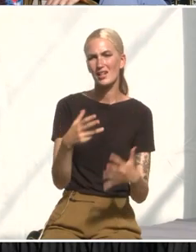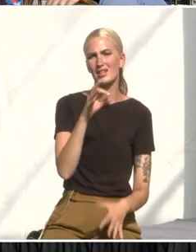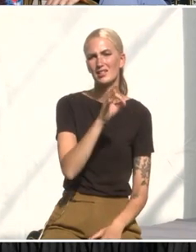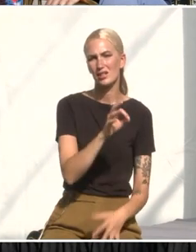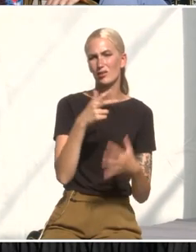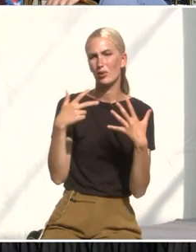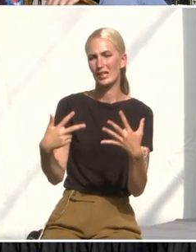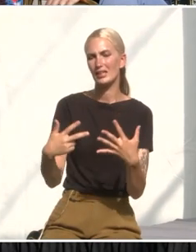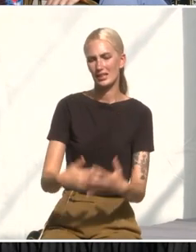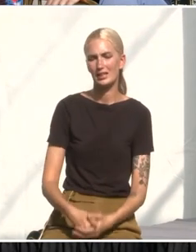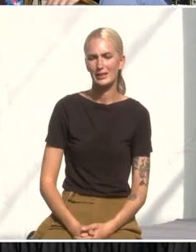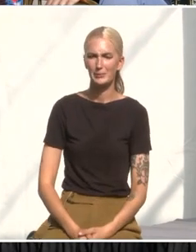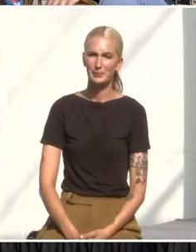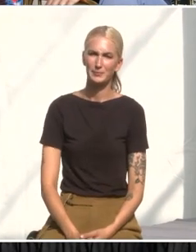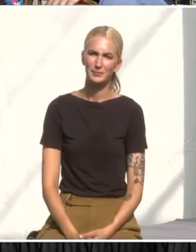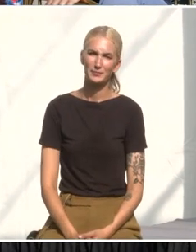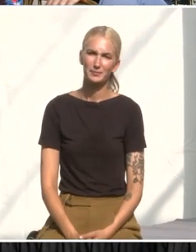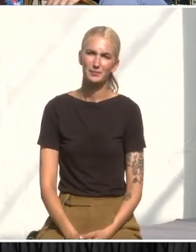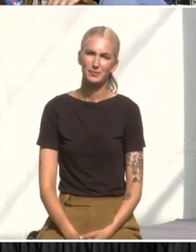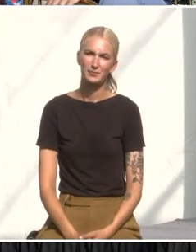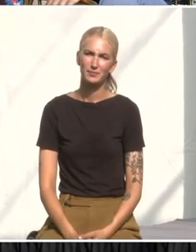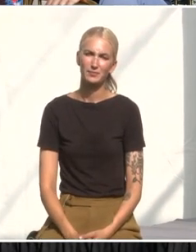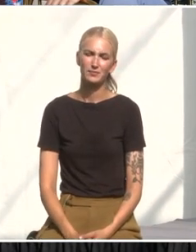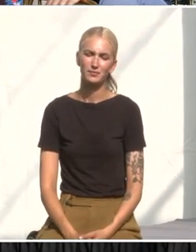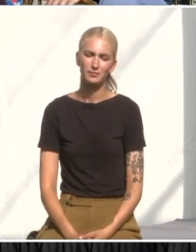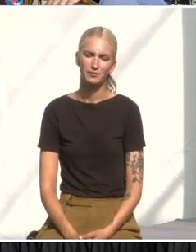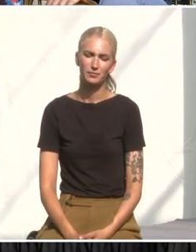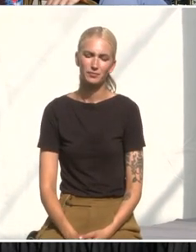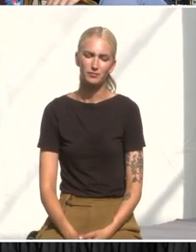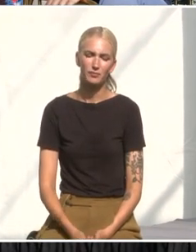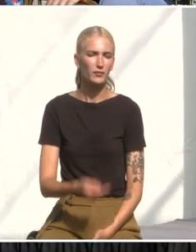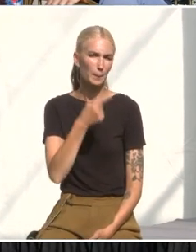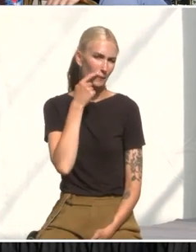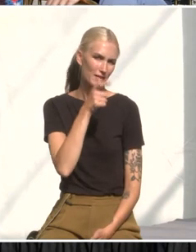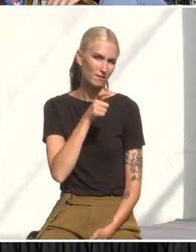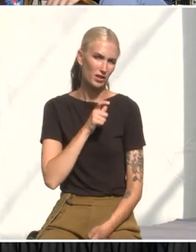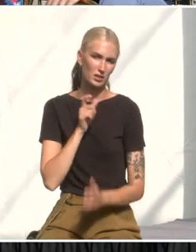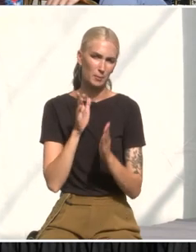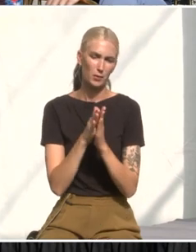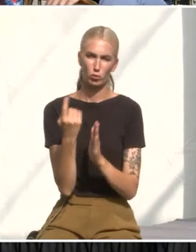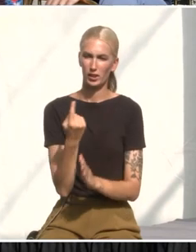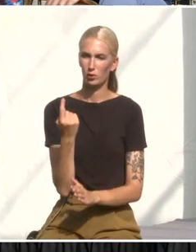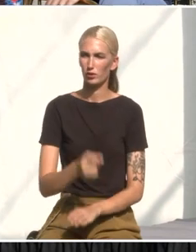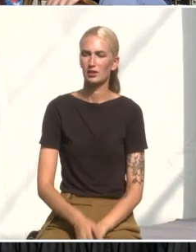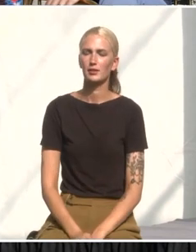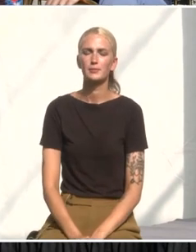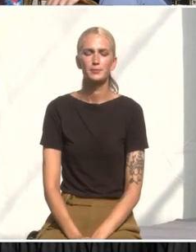3584908. So first, please, men, could you answer this question?